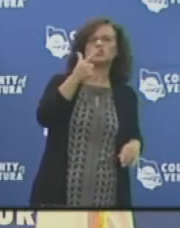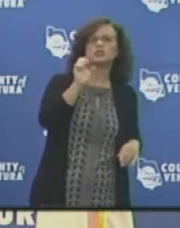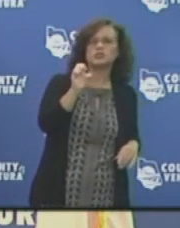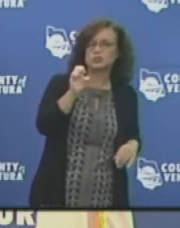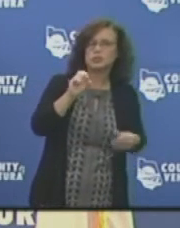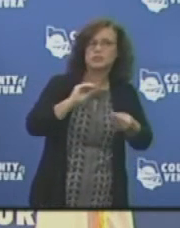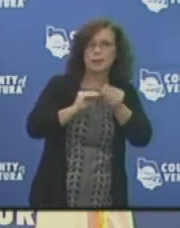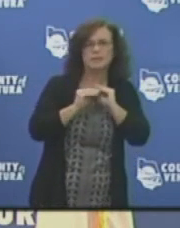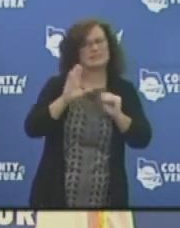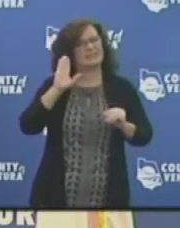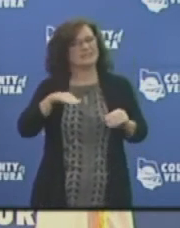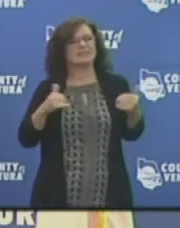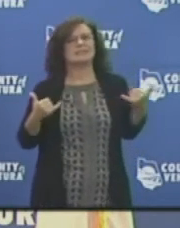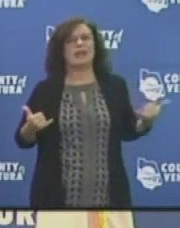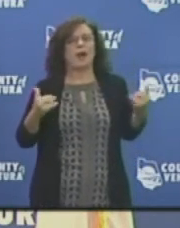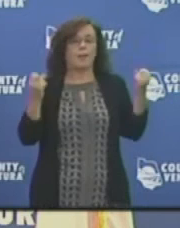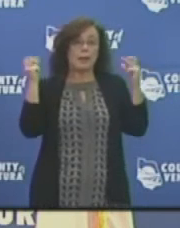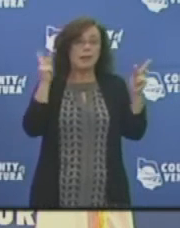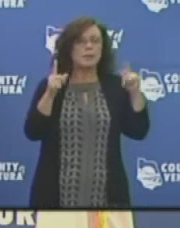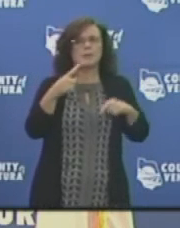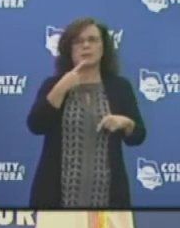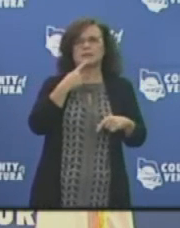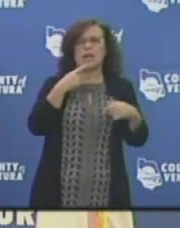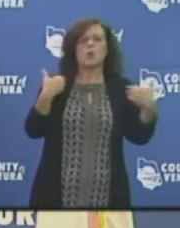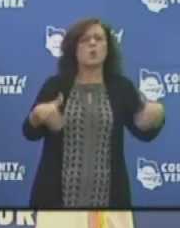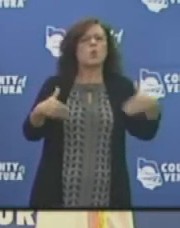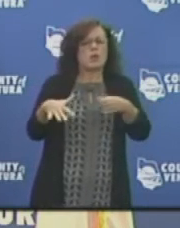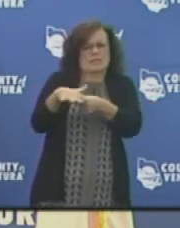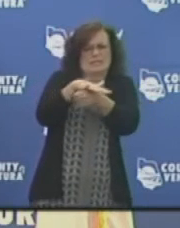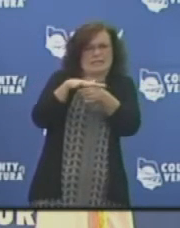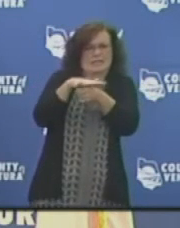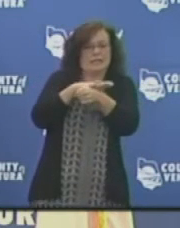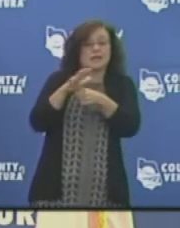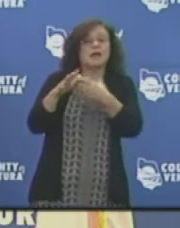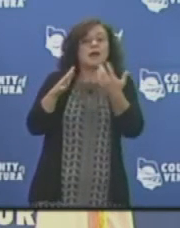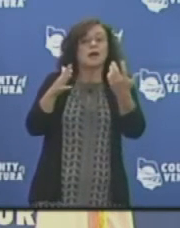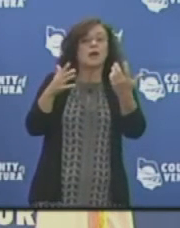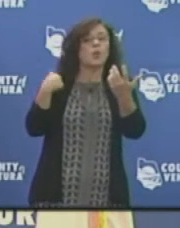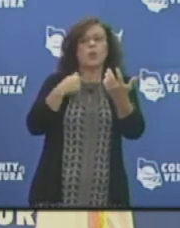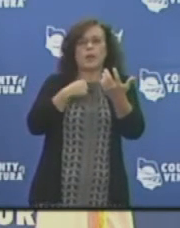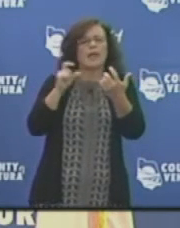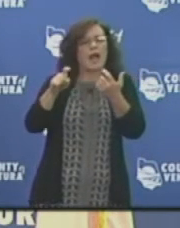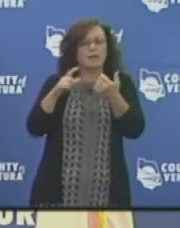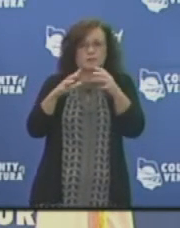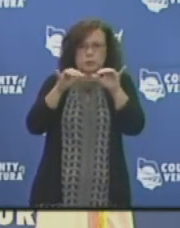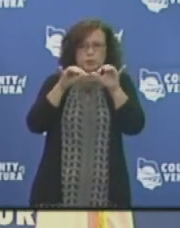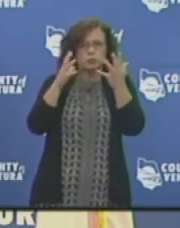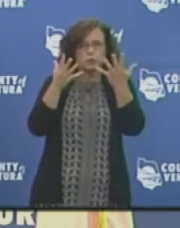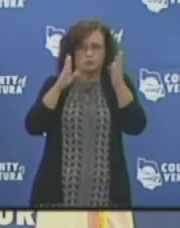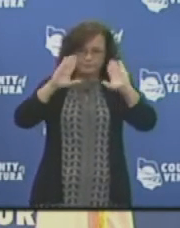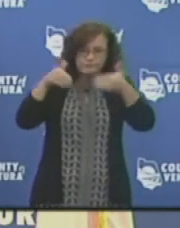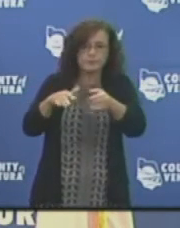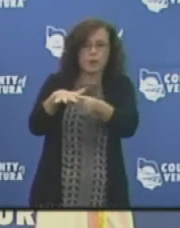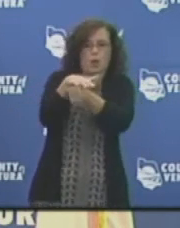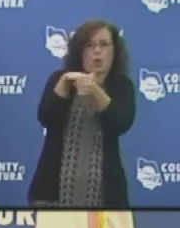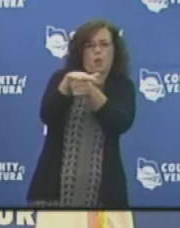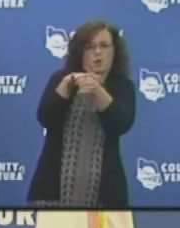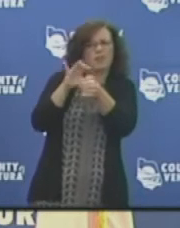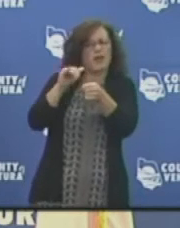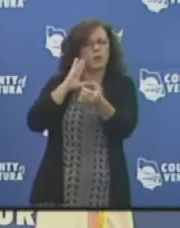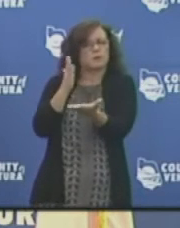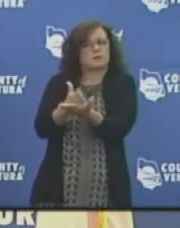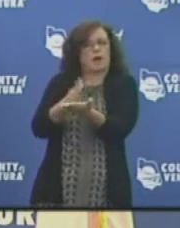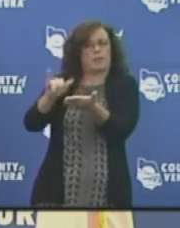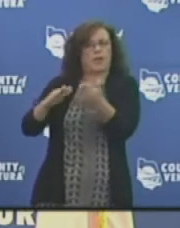lot of people stating that it's really hitting local. Doing local is what's going to stop this surge. Then we also